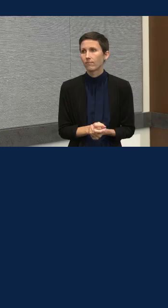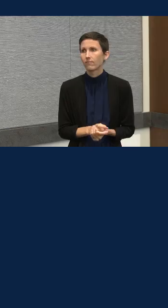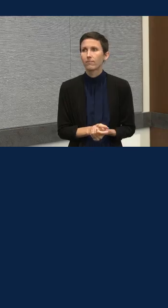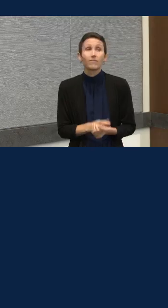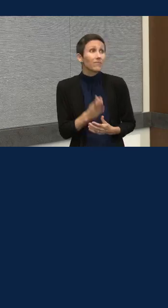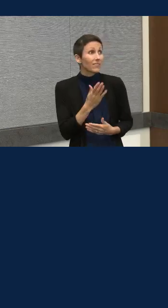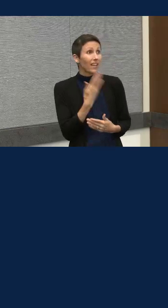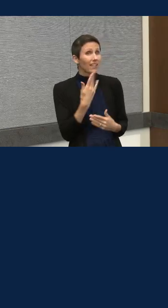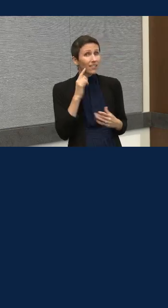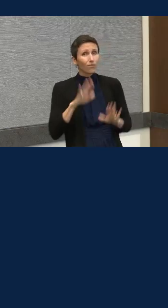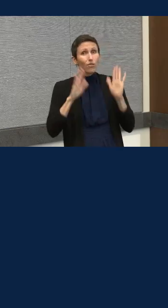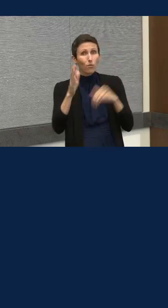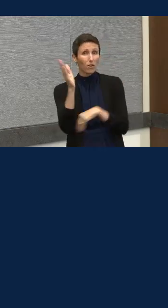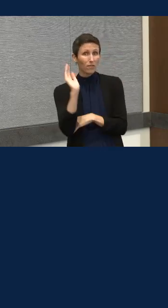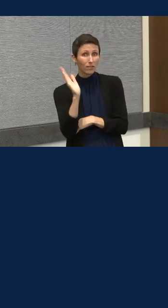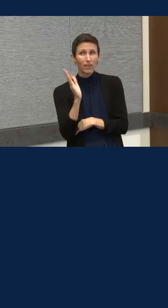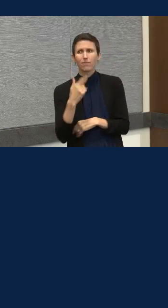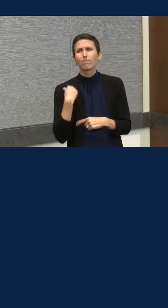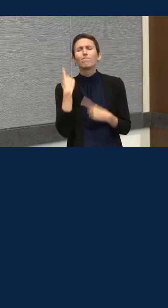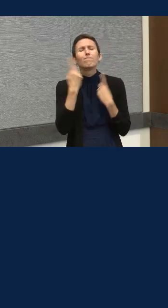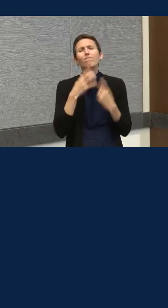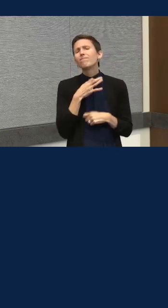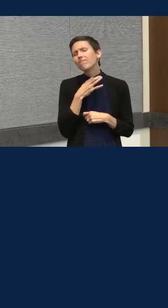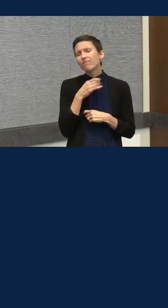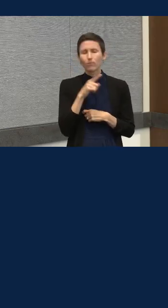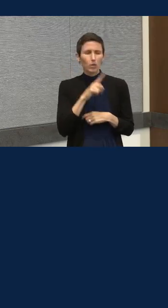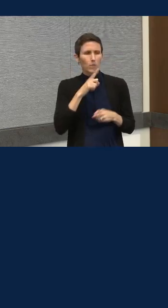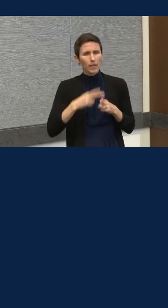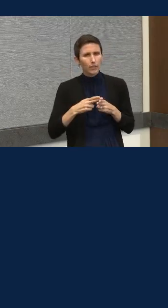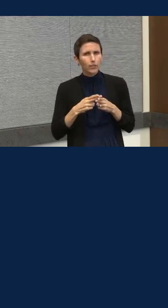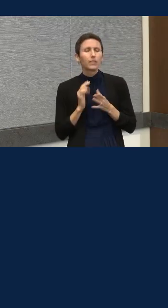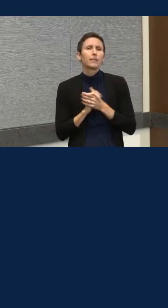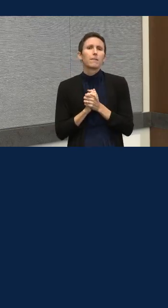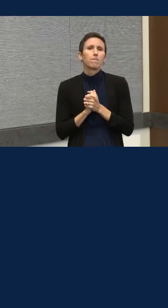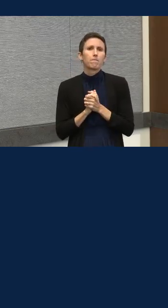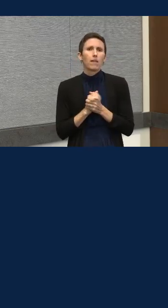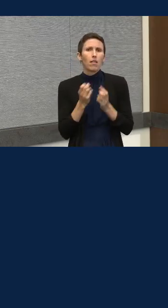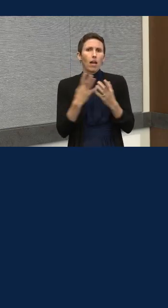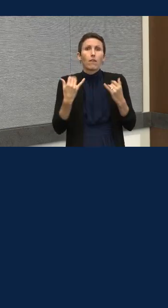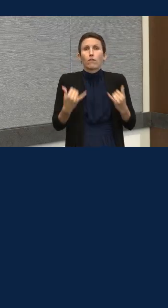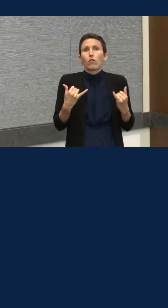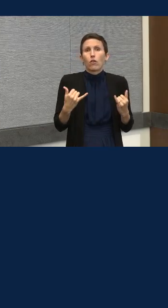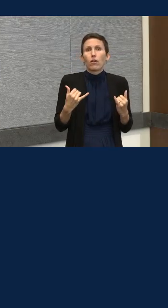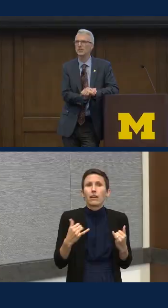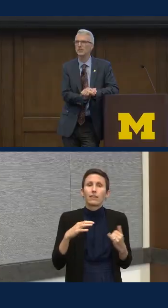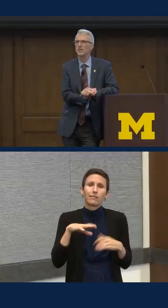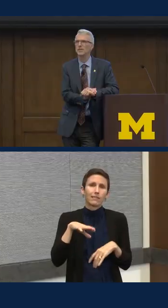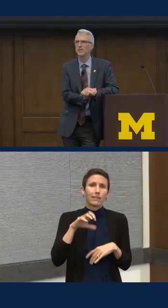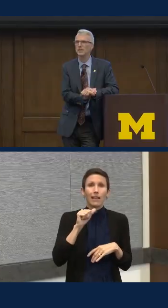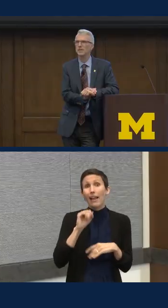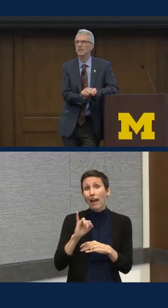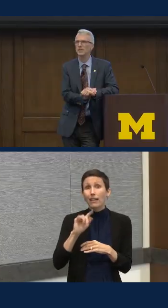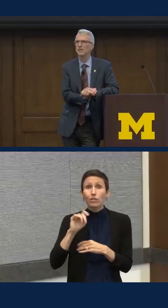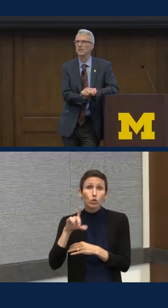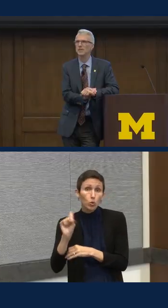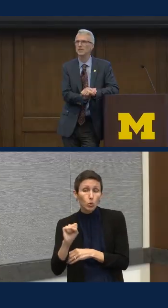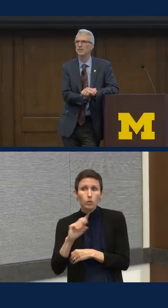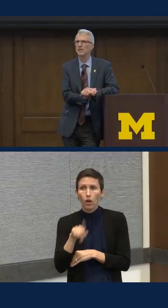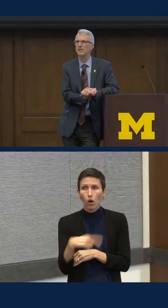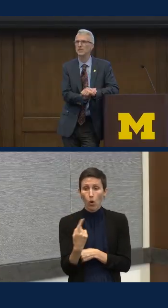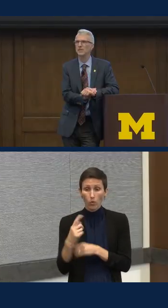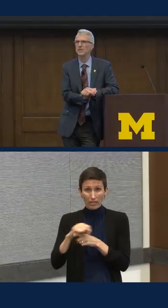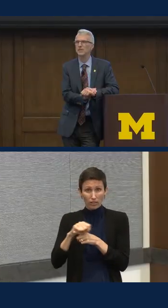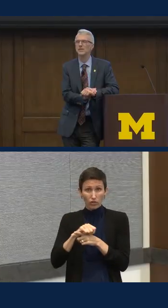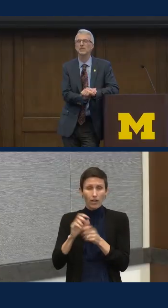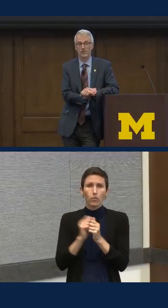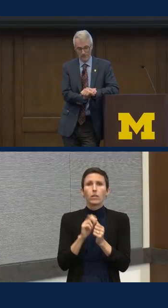Thanks for the wonderful talk, Jeff. I was wondering, you mentioned that much of the current state-of-the-art AI tools only are trained on